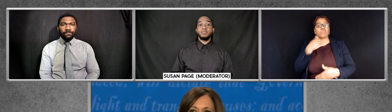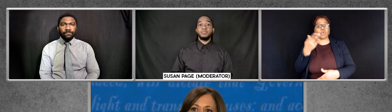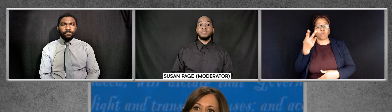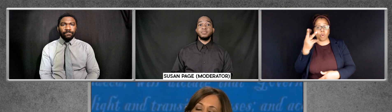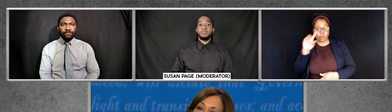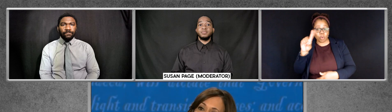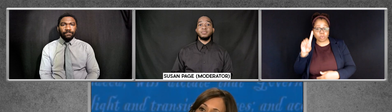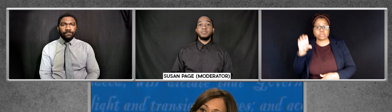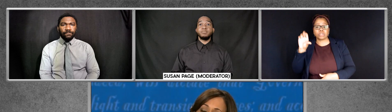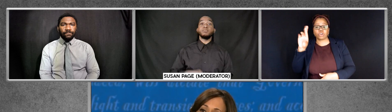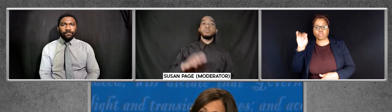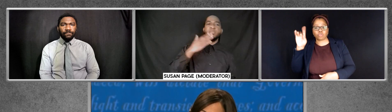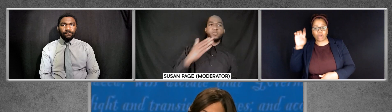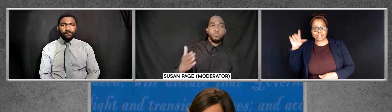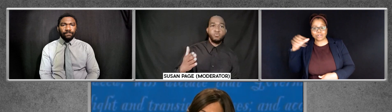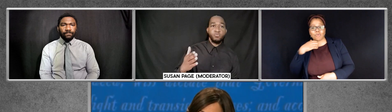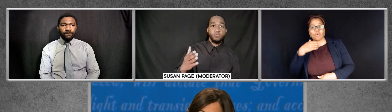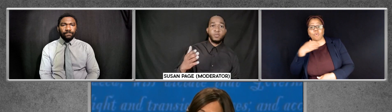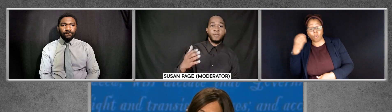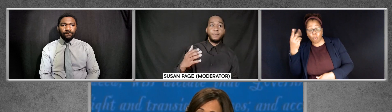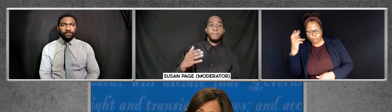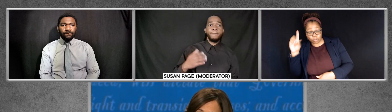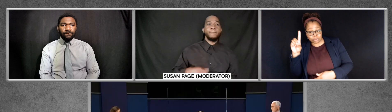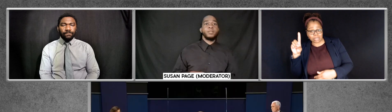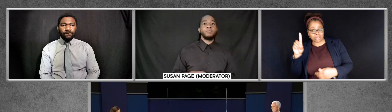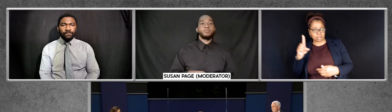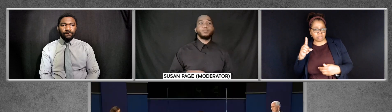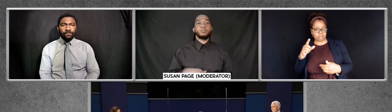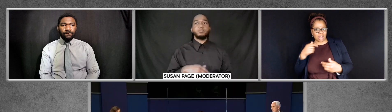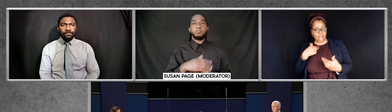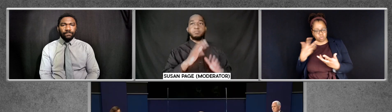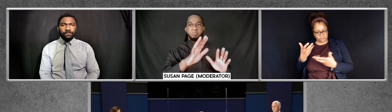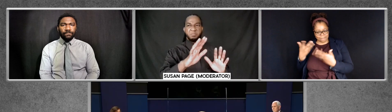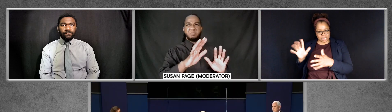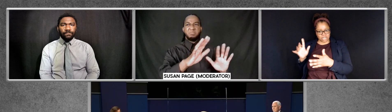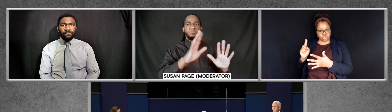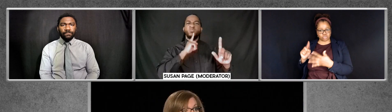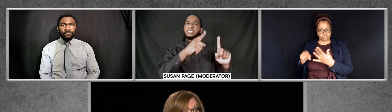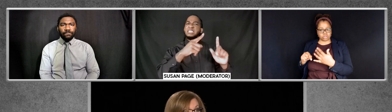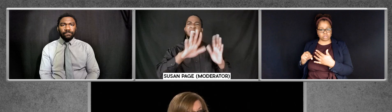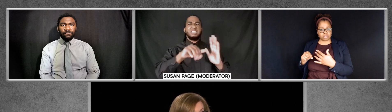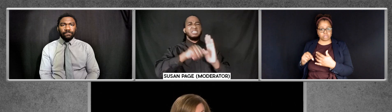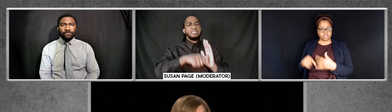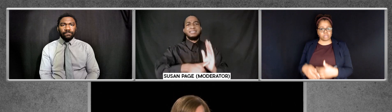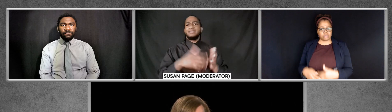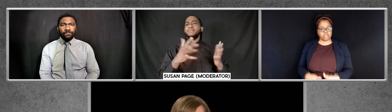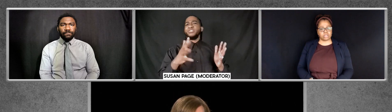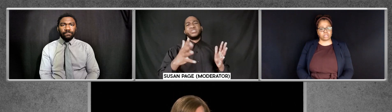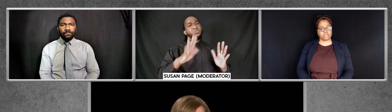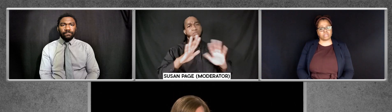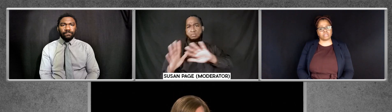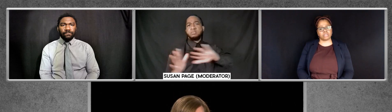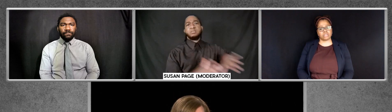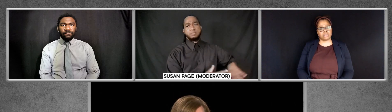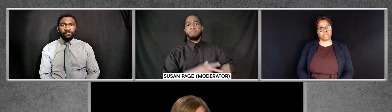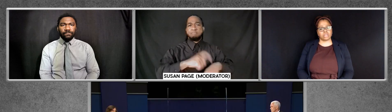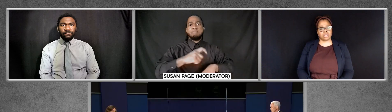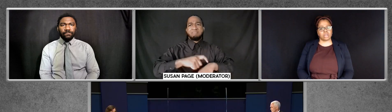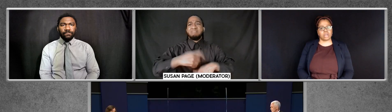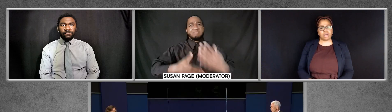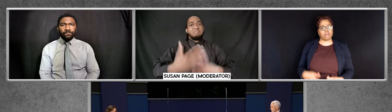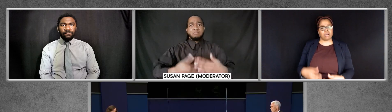you. Thank you, Senator Harris. I would like to go through. These are points that you made earlier in the hour, and I want to talk about the election itself before we have to. But I want to